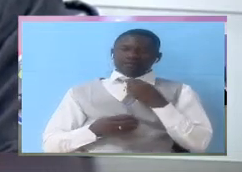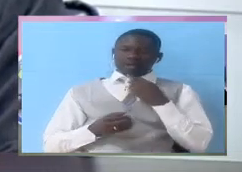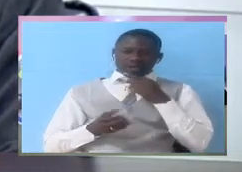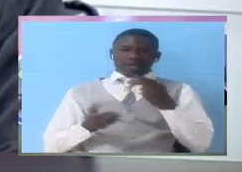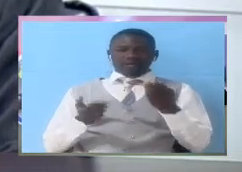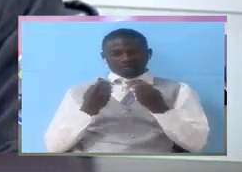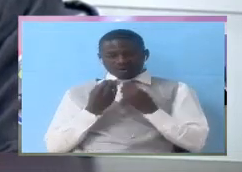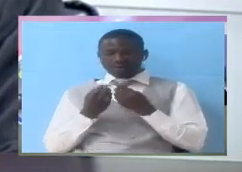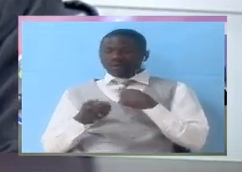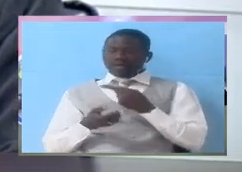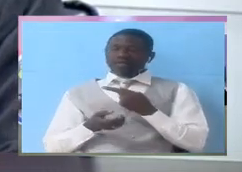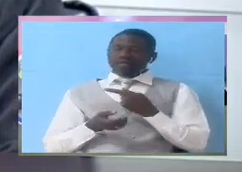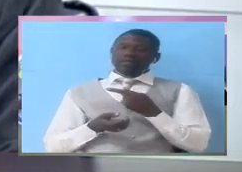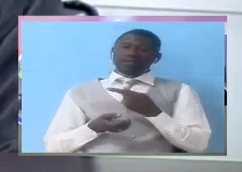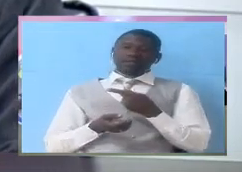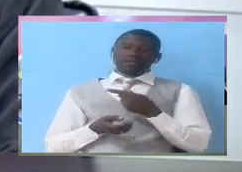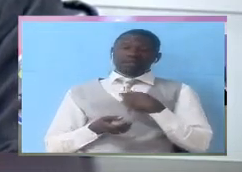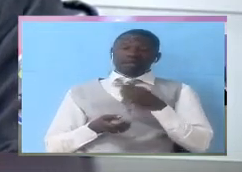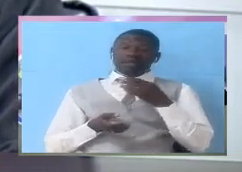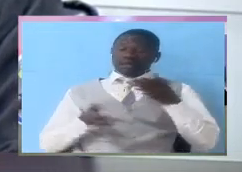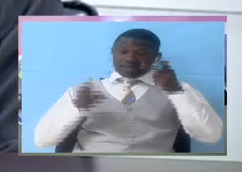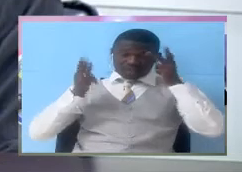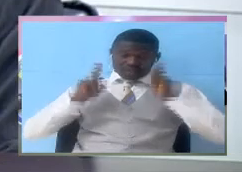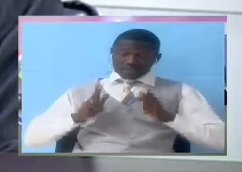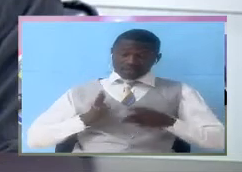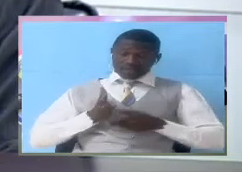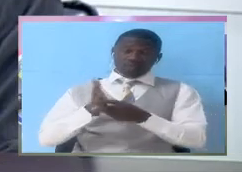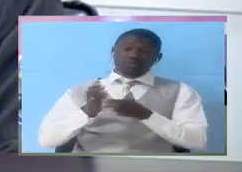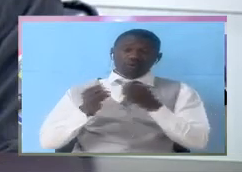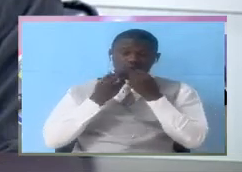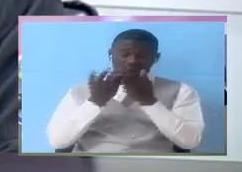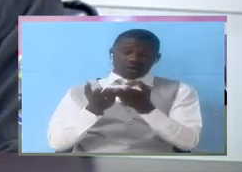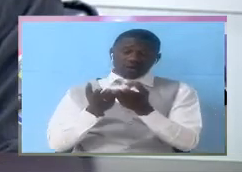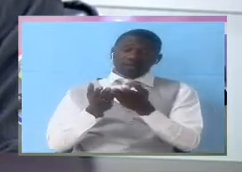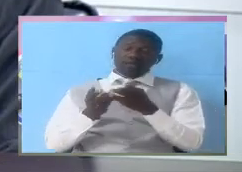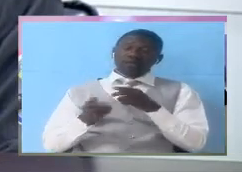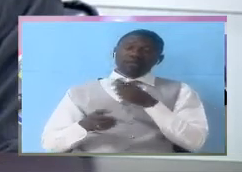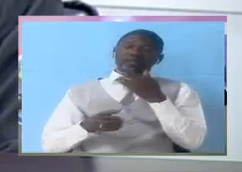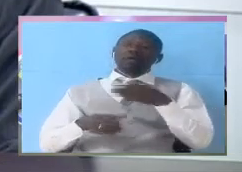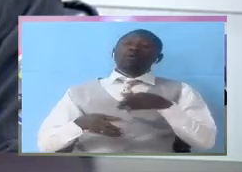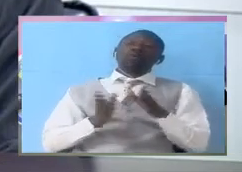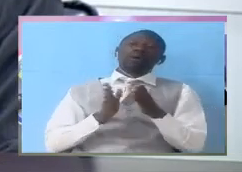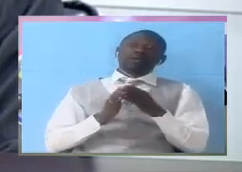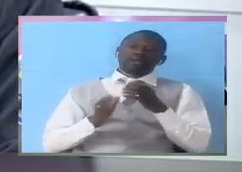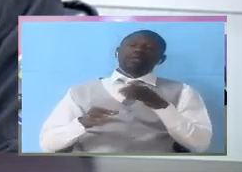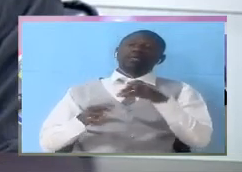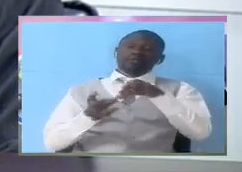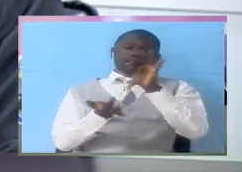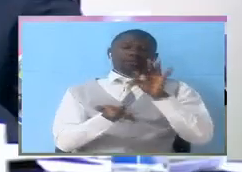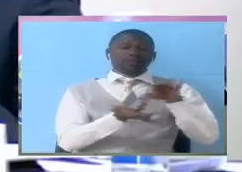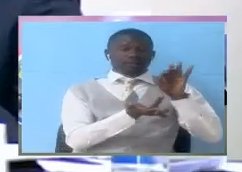agreed nekou ne man ma wax ni ni lañu tanné waye nak lead counsel moma wax ni non lañ ko tanné won man nangou